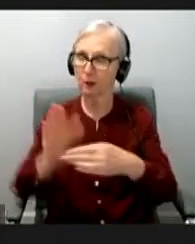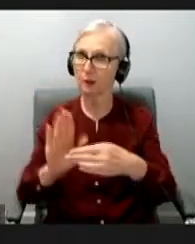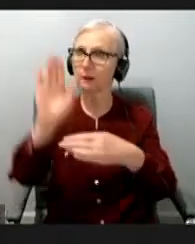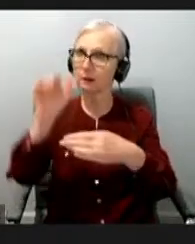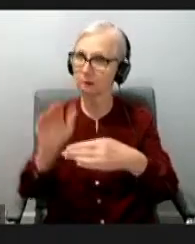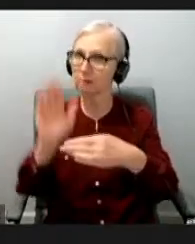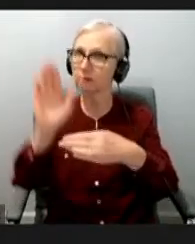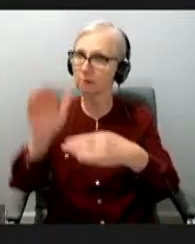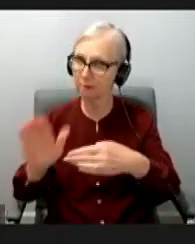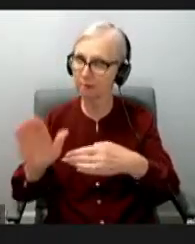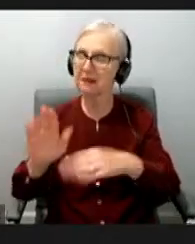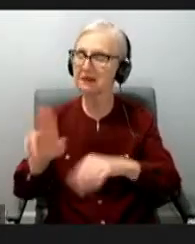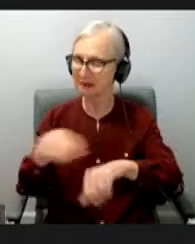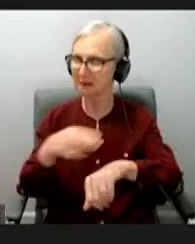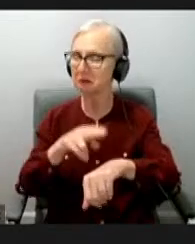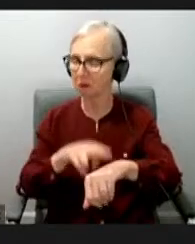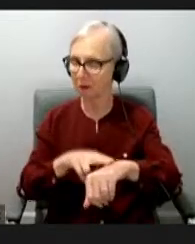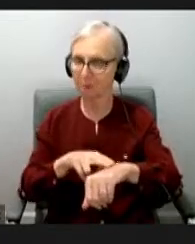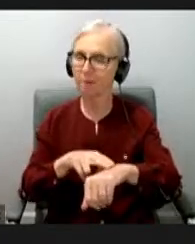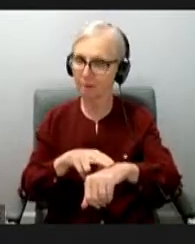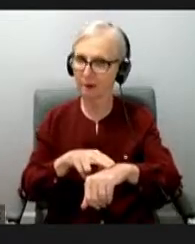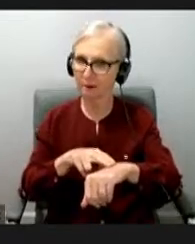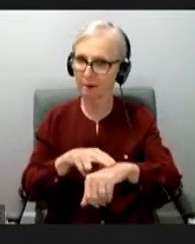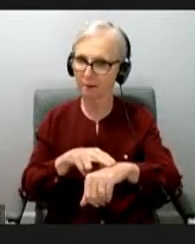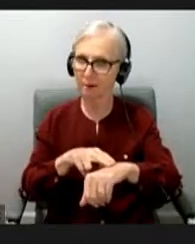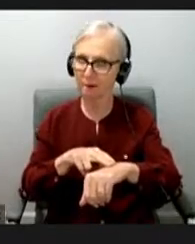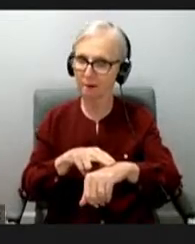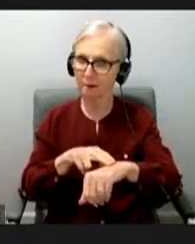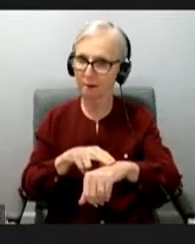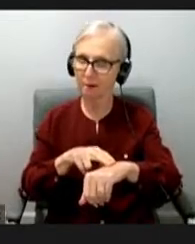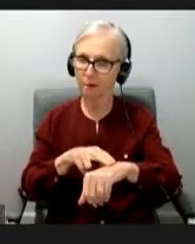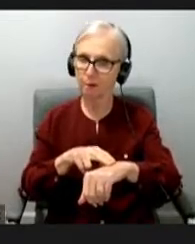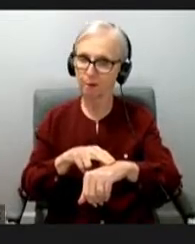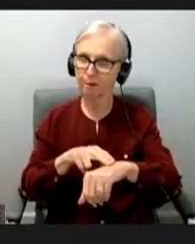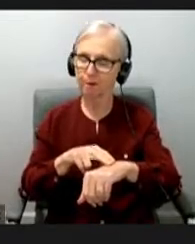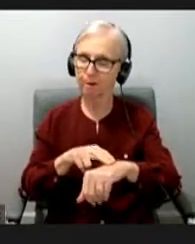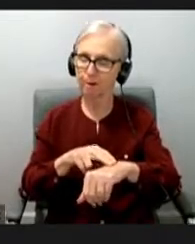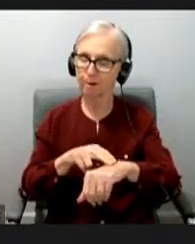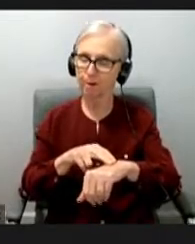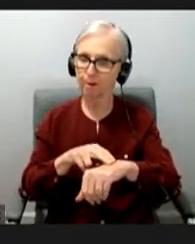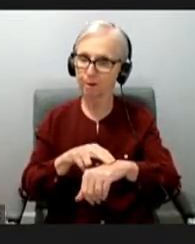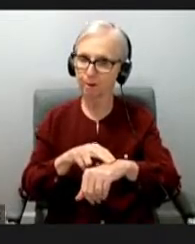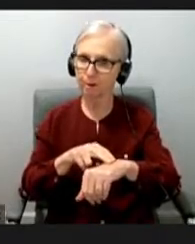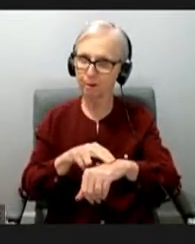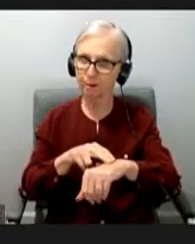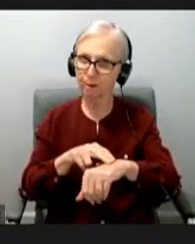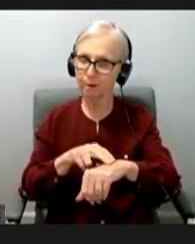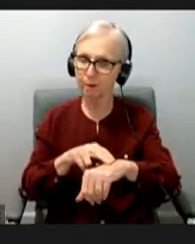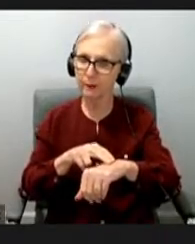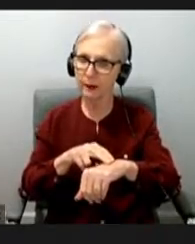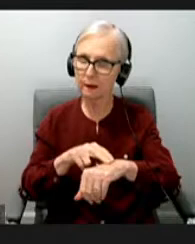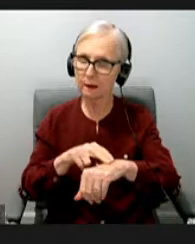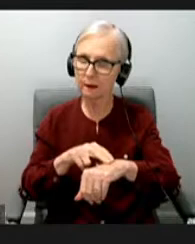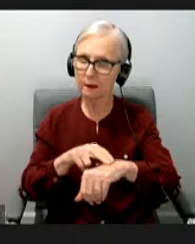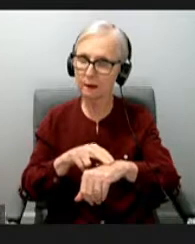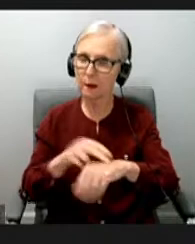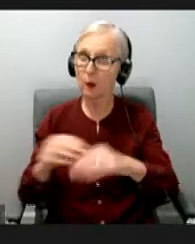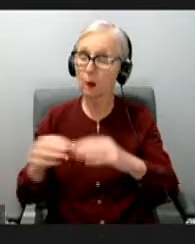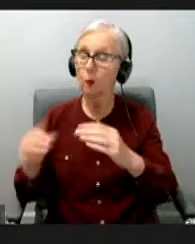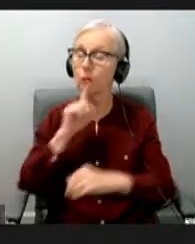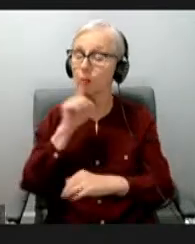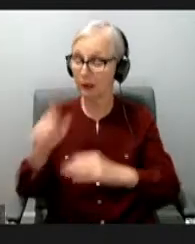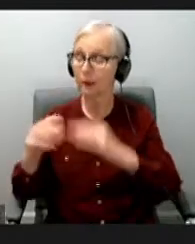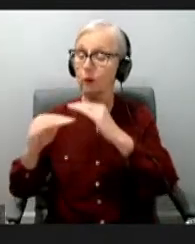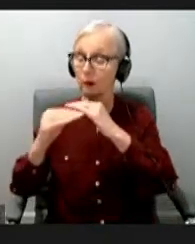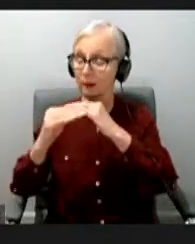not atypical for when we are in a plateau. The numbers tend to want to head up or down. And so when we're in a plateau, we